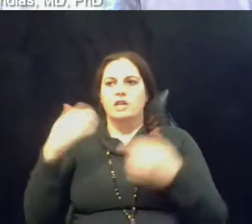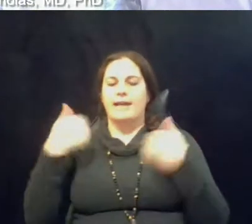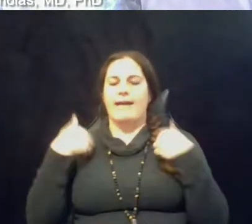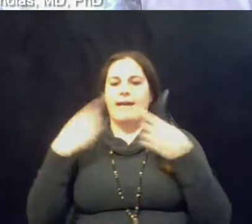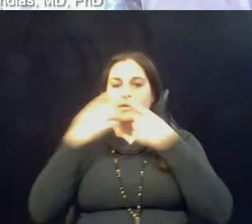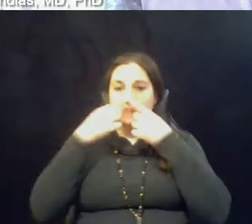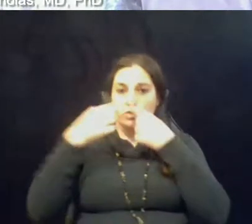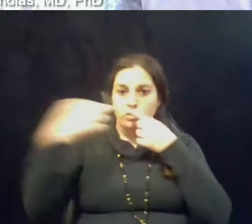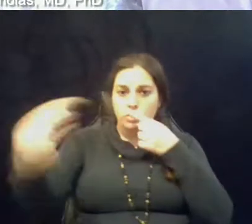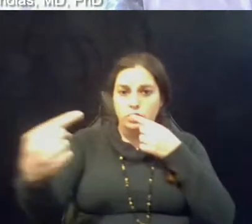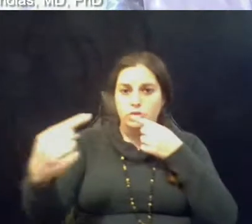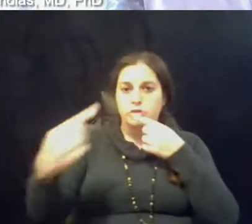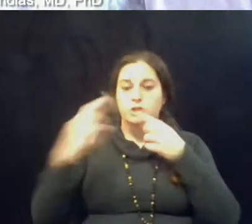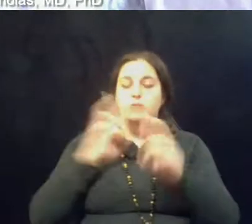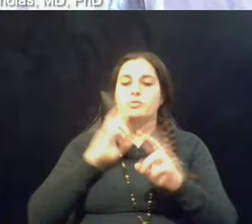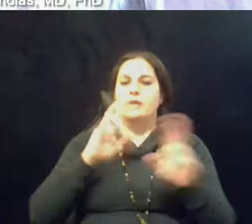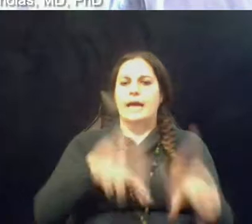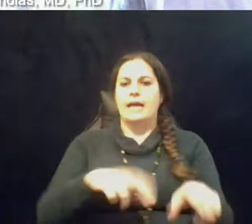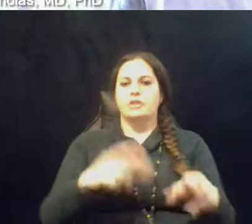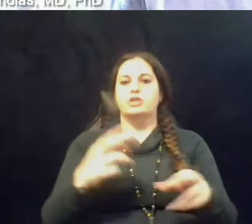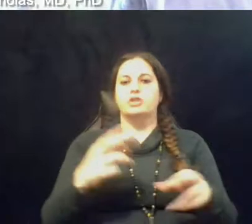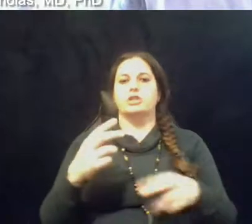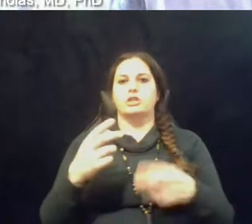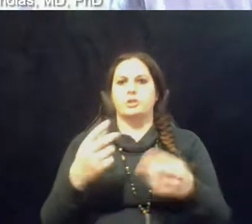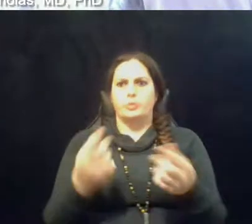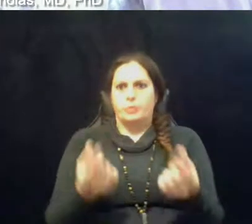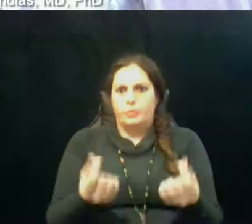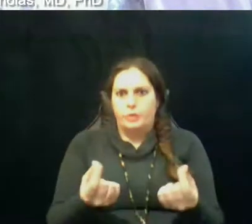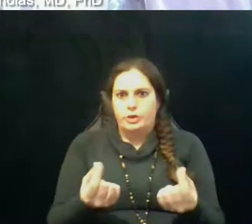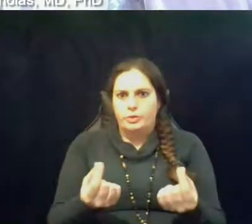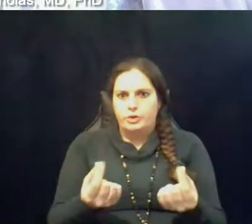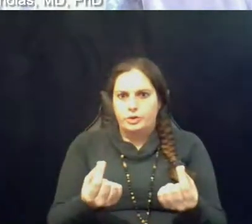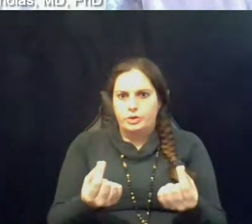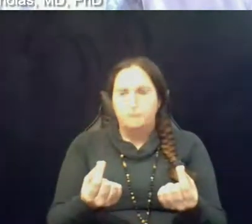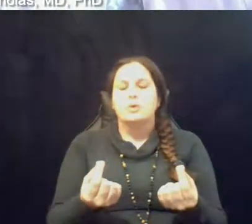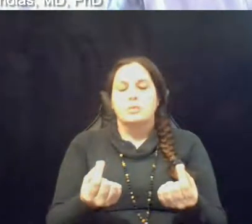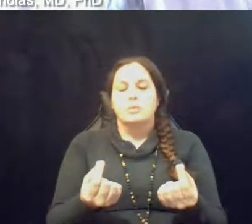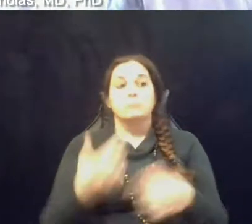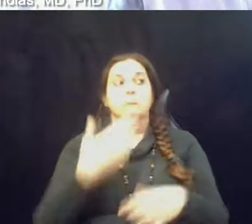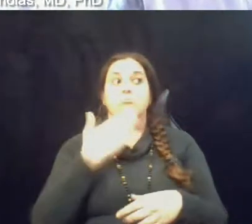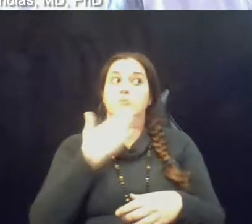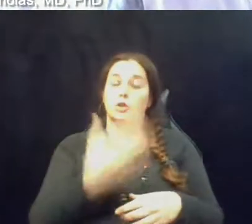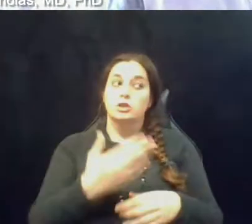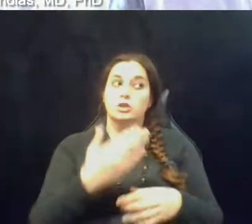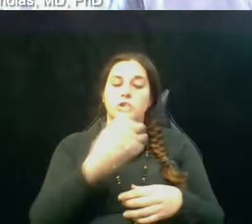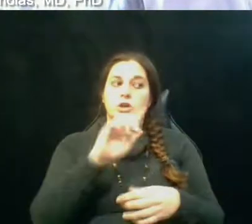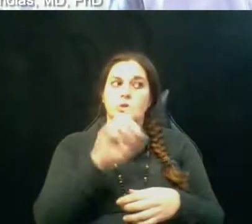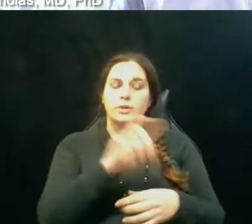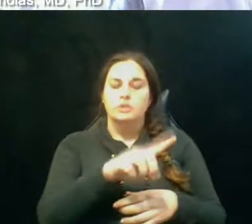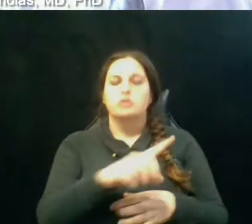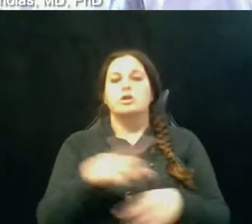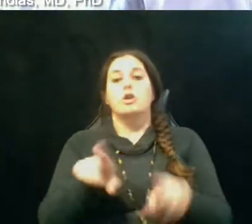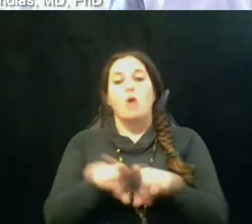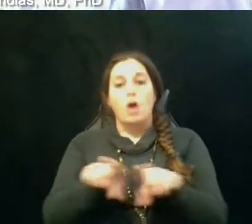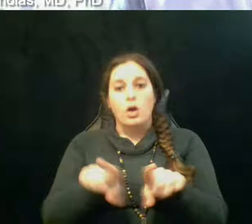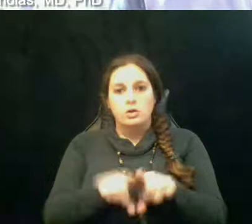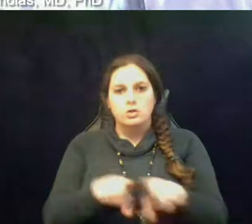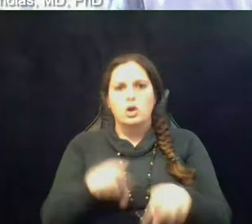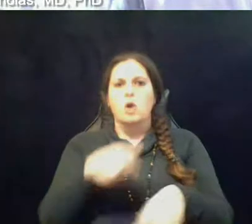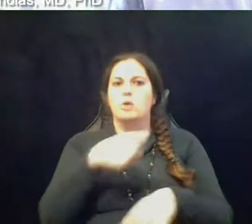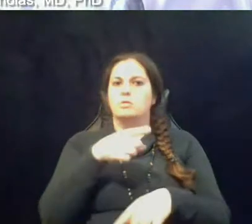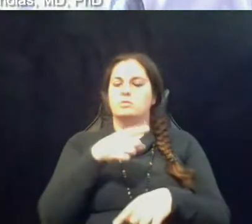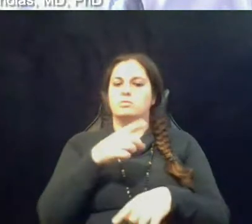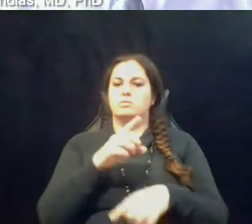reaction? Excellent question. Thank you for asking. And also, you know, Dr. Baumgartner is an expert in this area, so I will